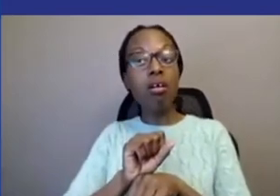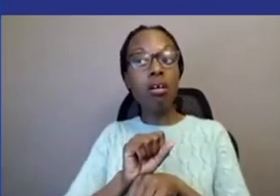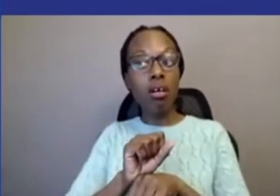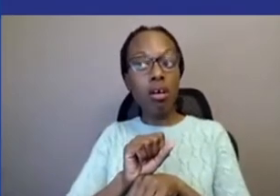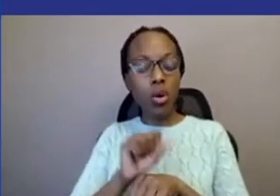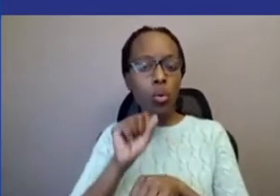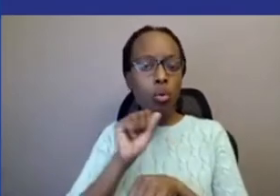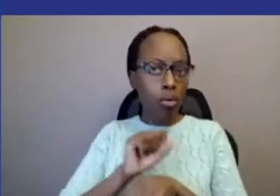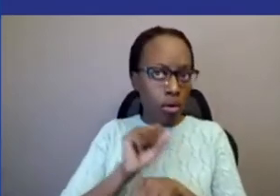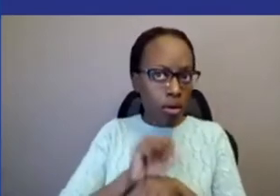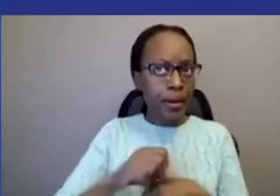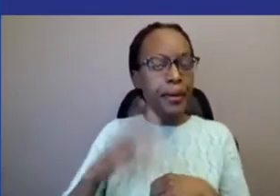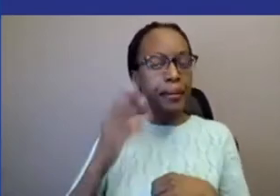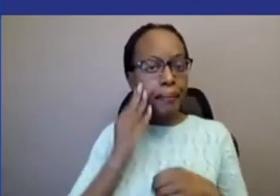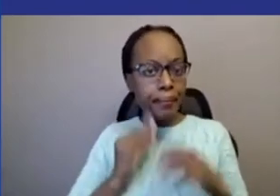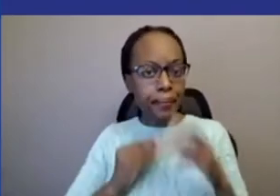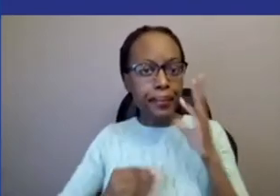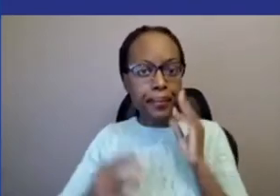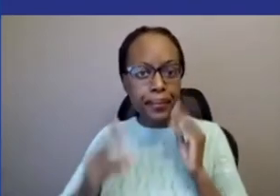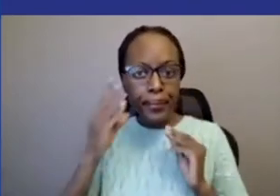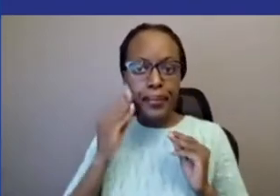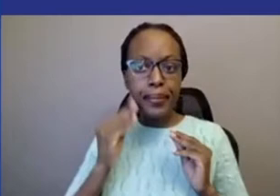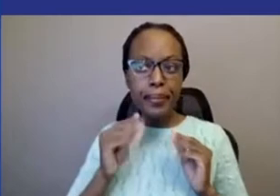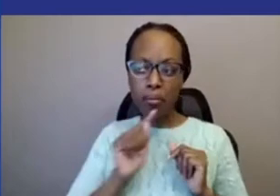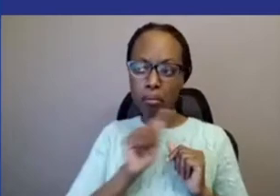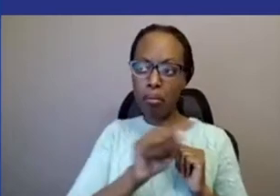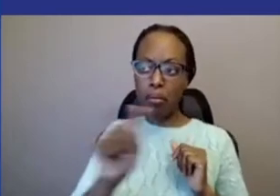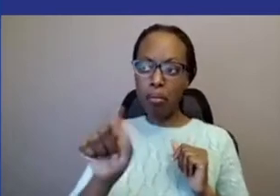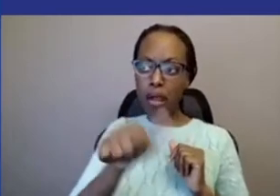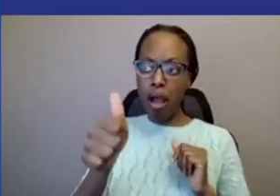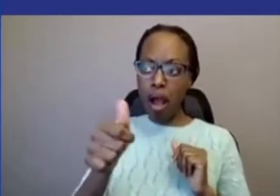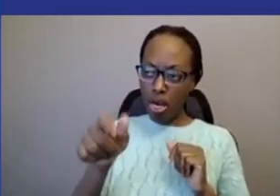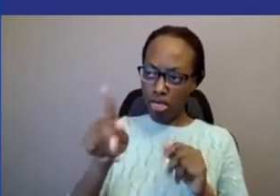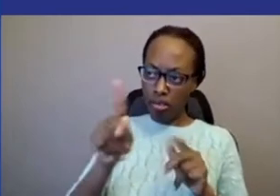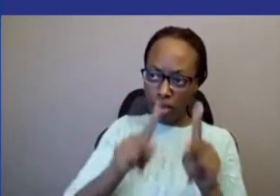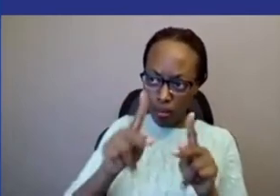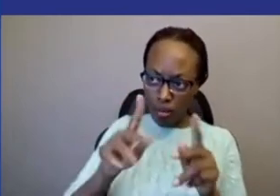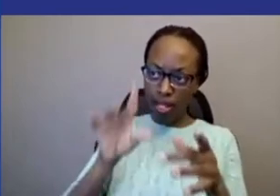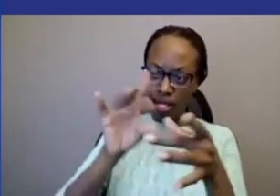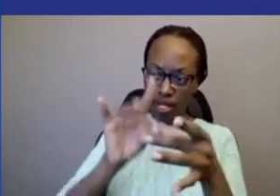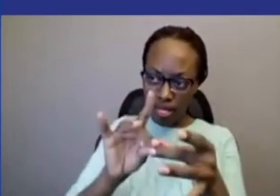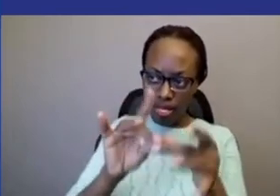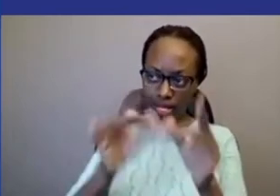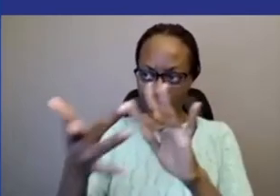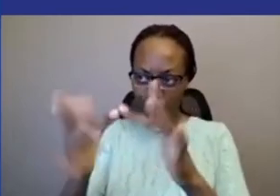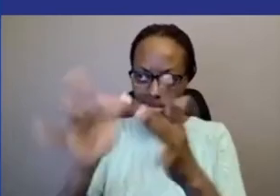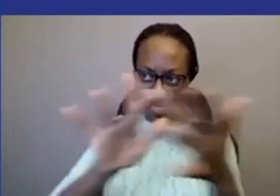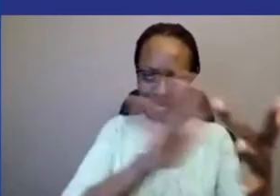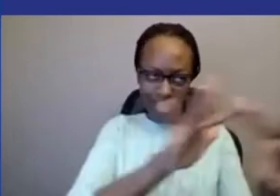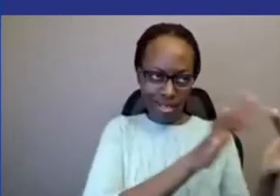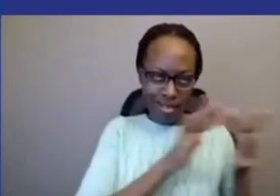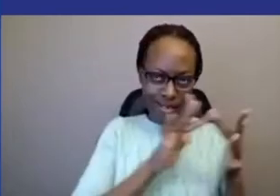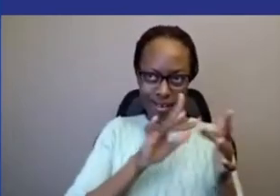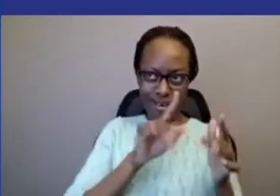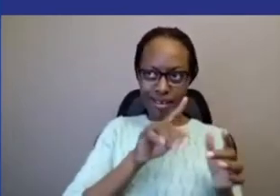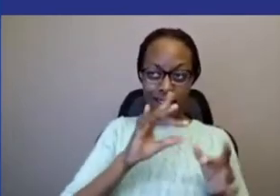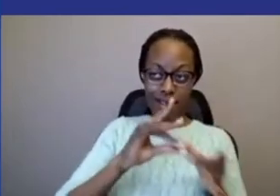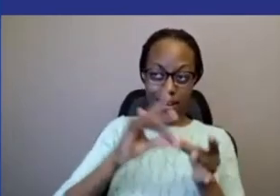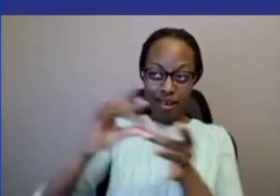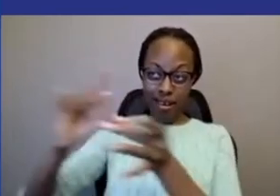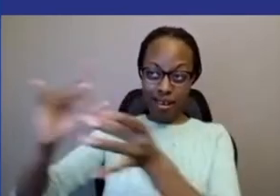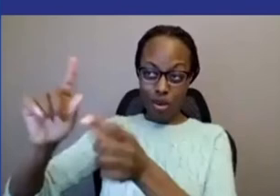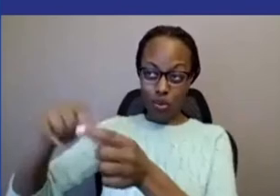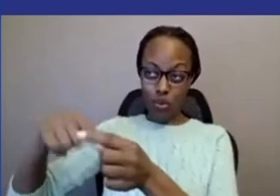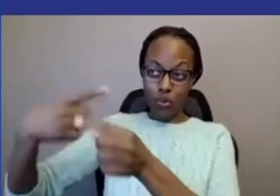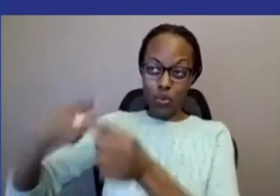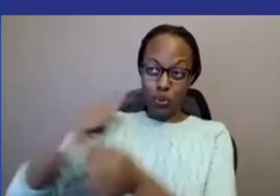through the experience, I was connected with other people and connected with other people and connected back to Spain. And in Spain, had